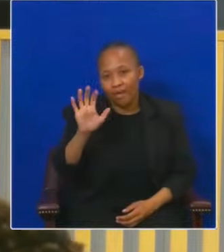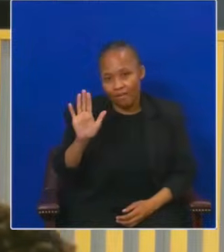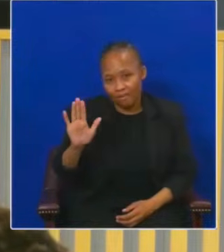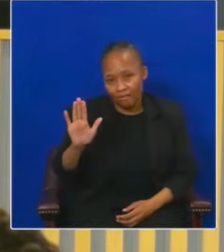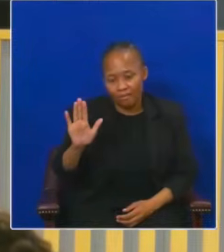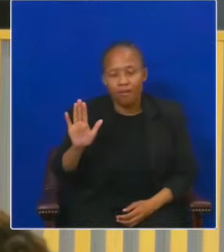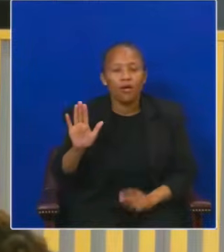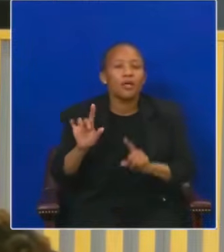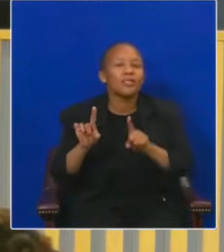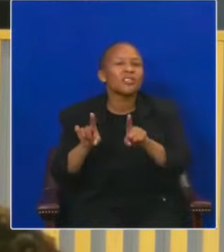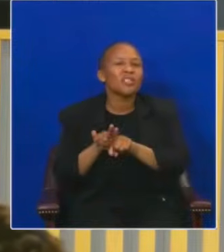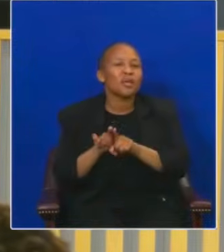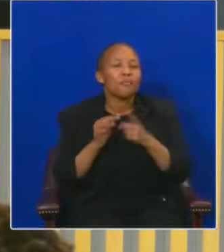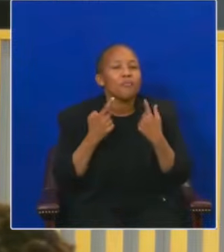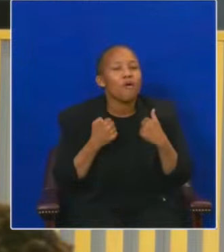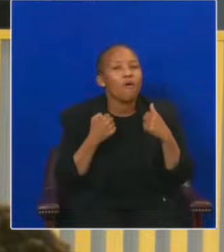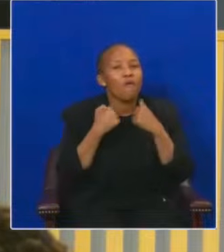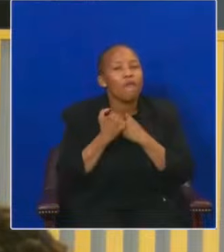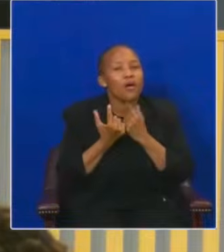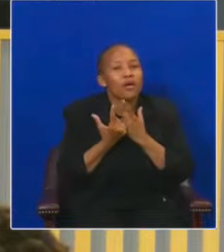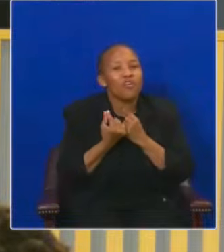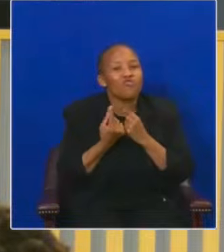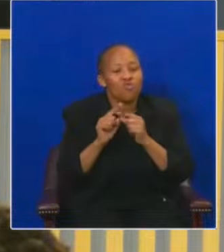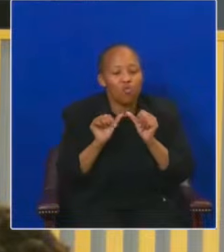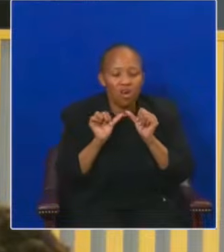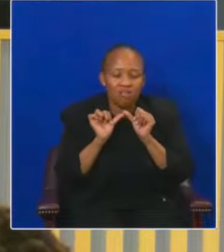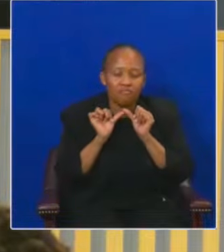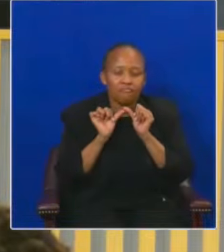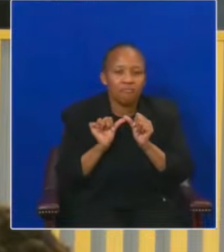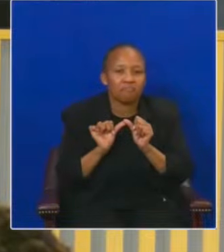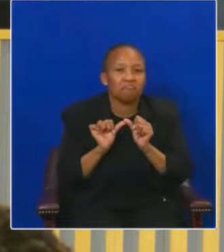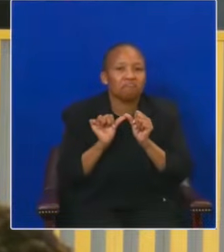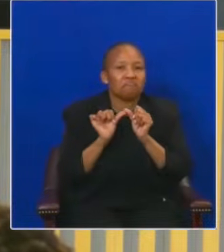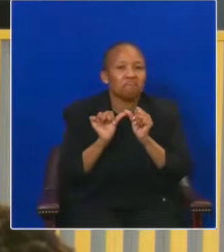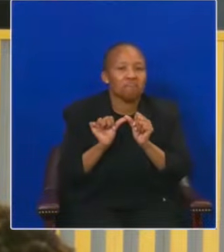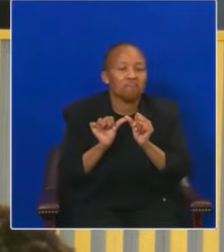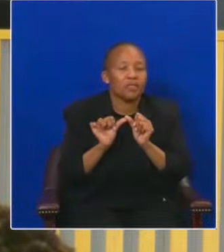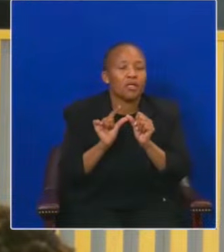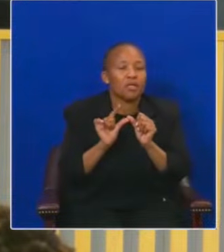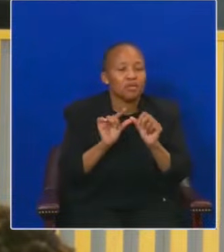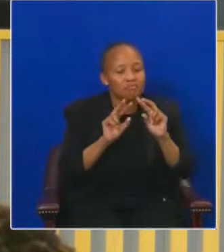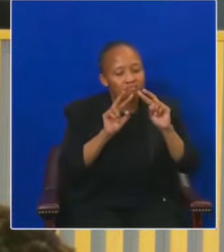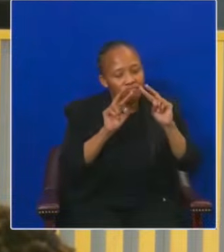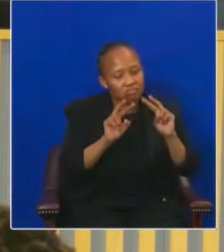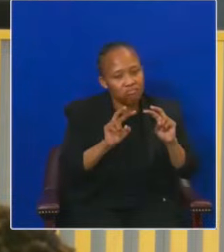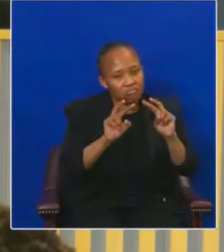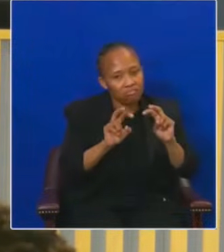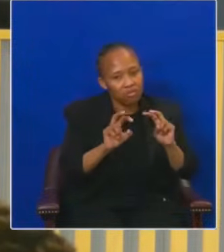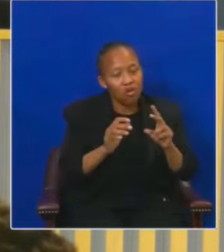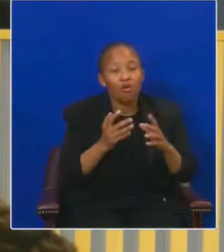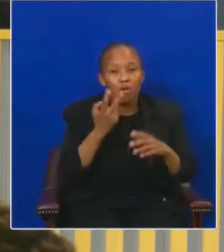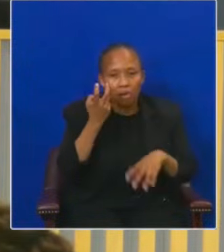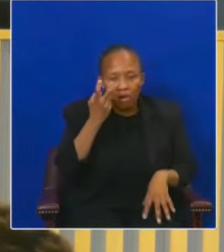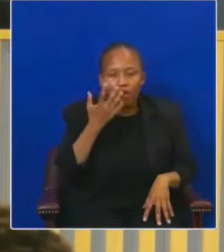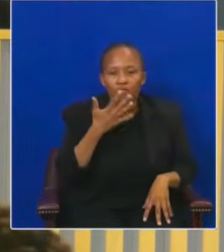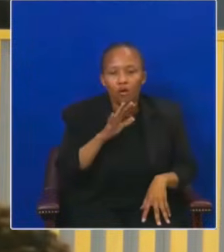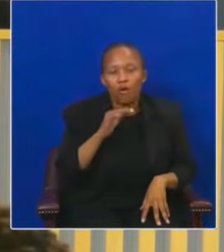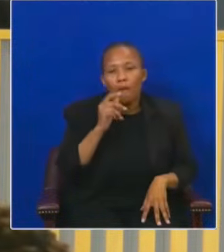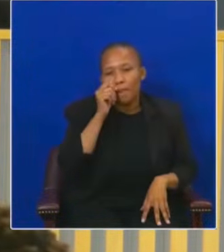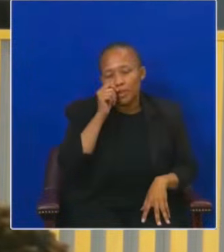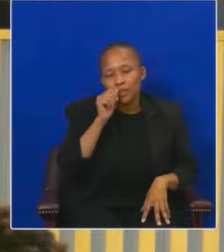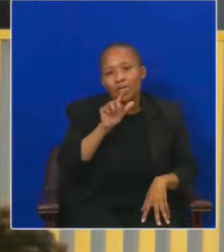continued searching for Mr. Lakibuitumelo Mulife.